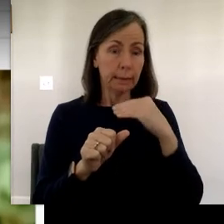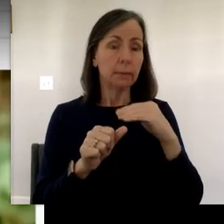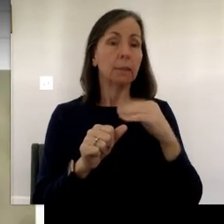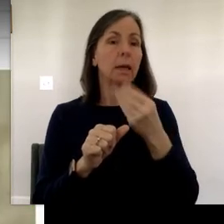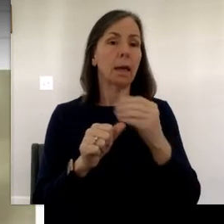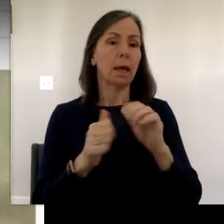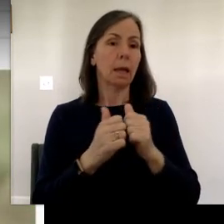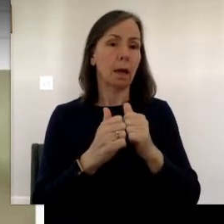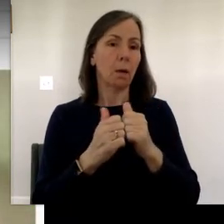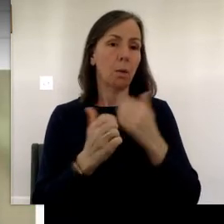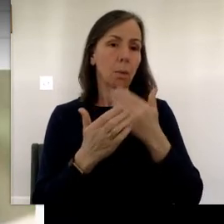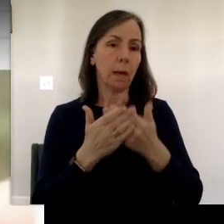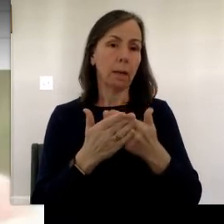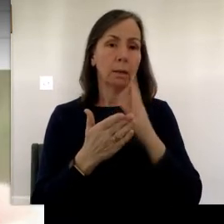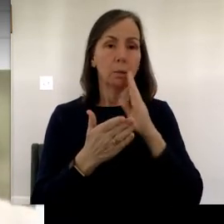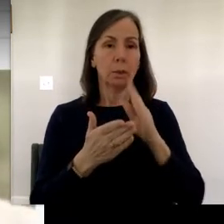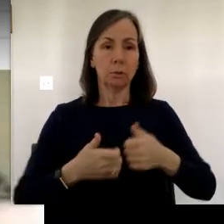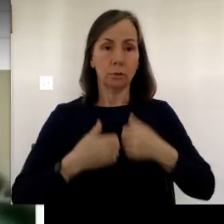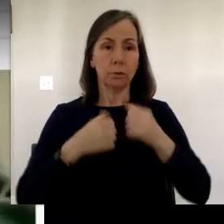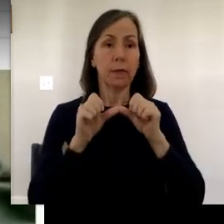survives.